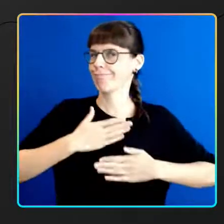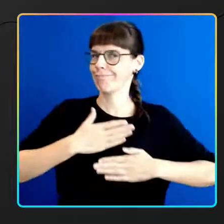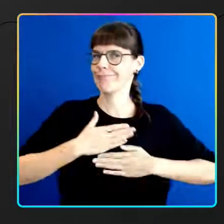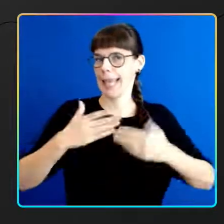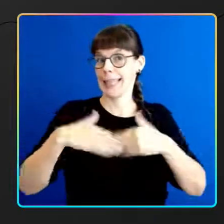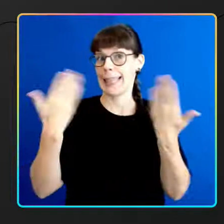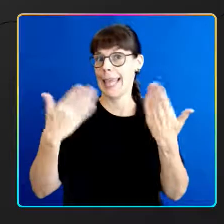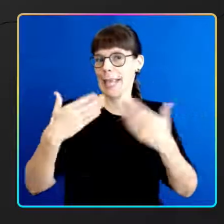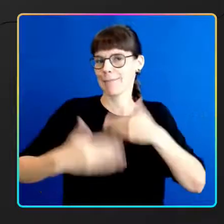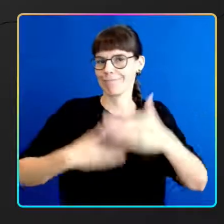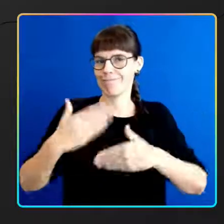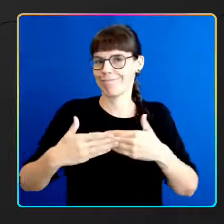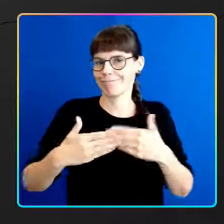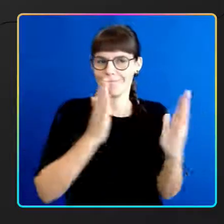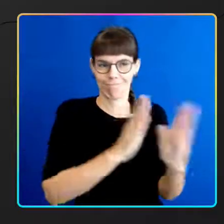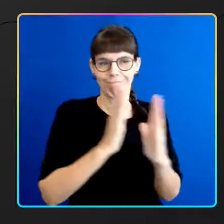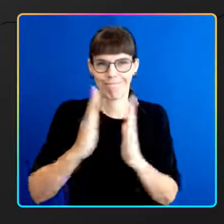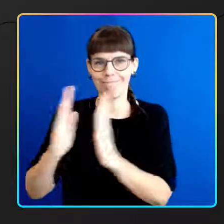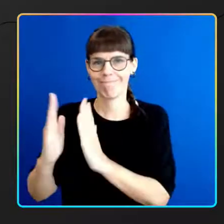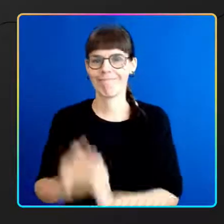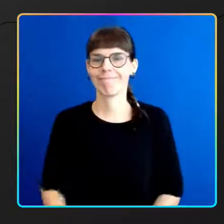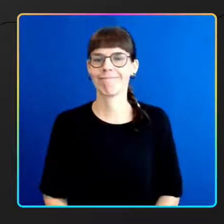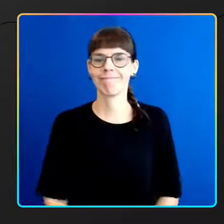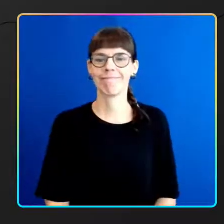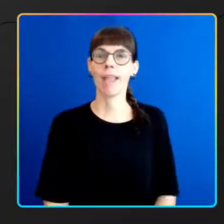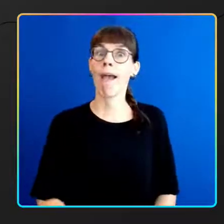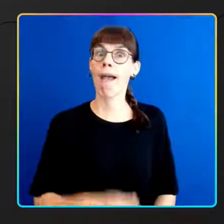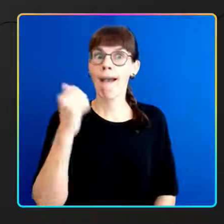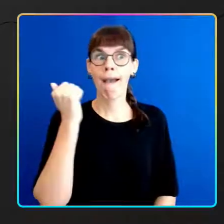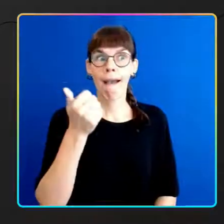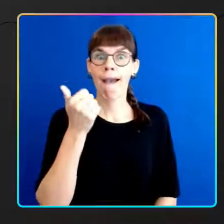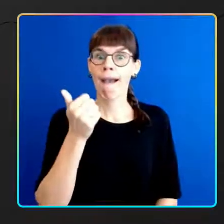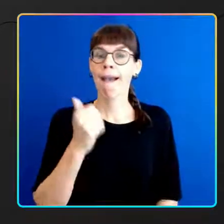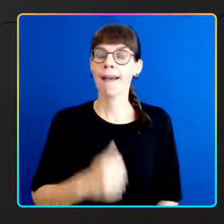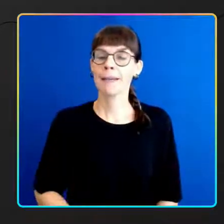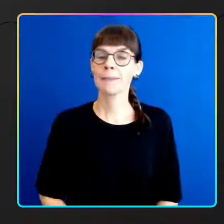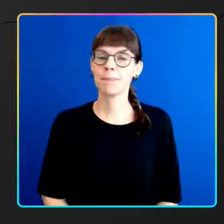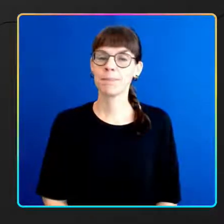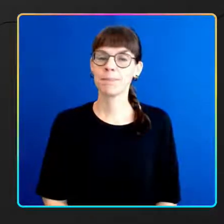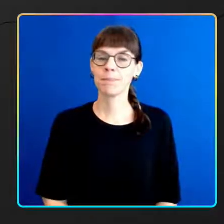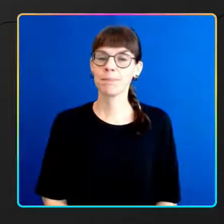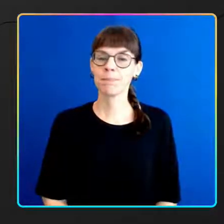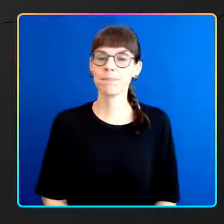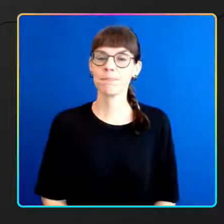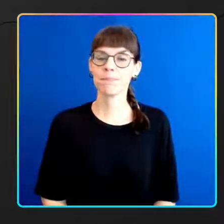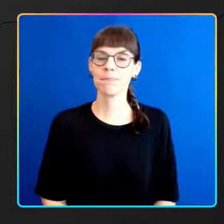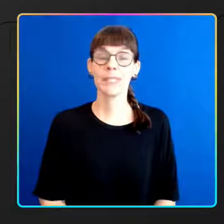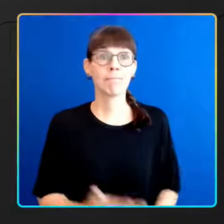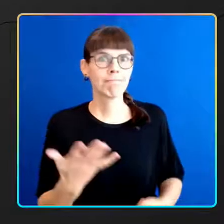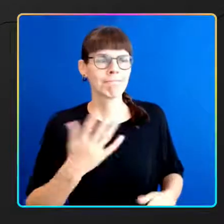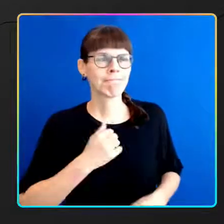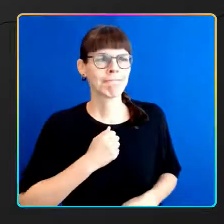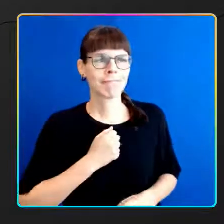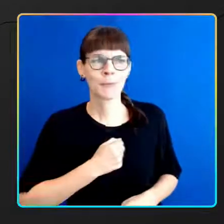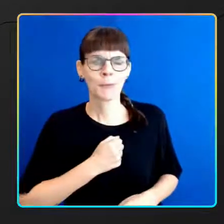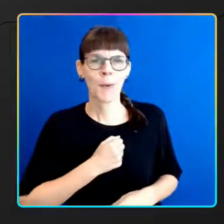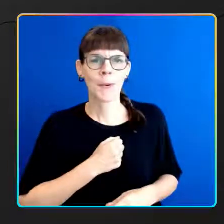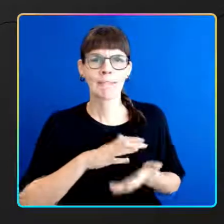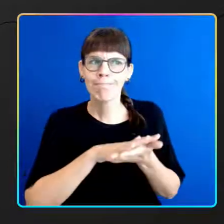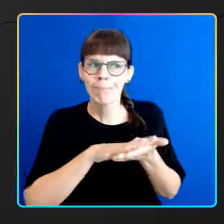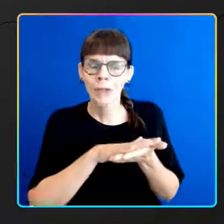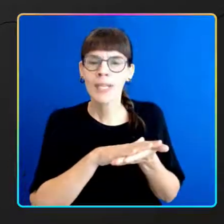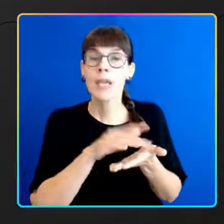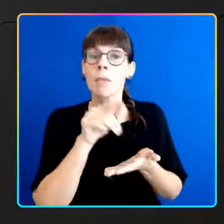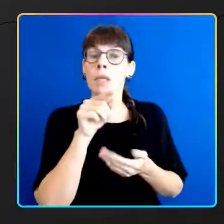always. That's great. And so after that. So for you not to be